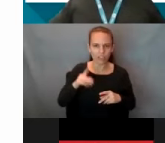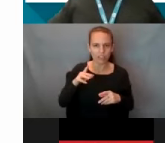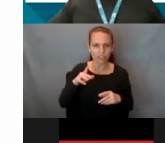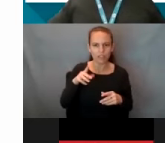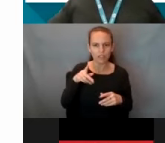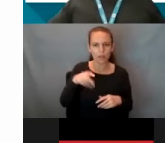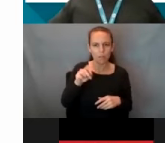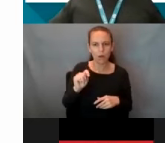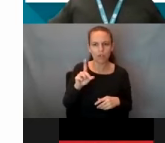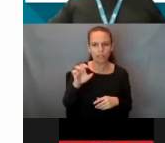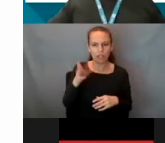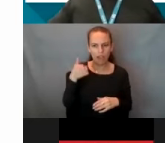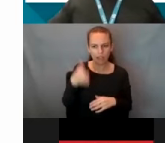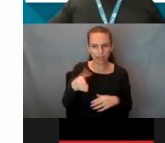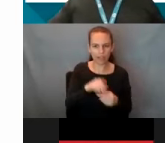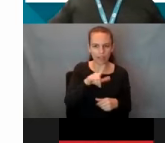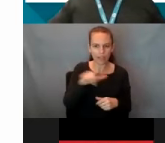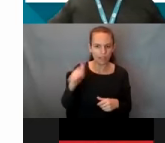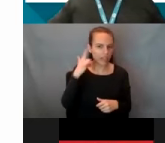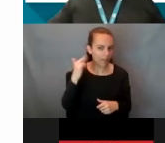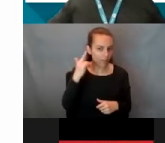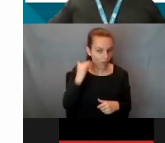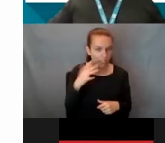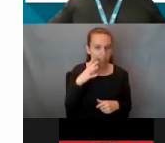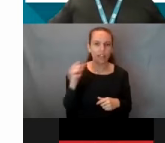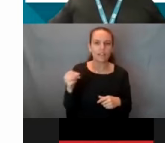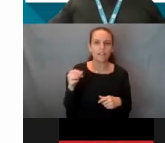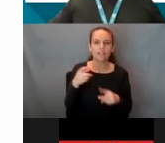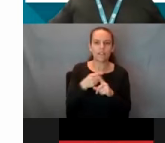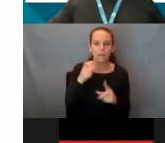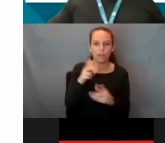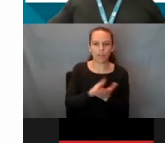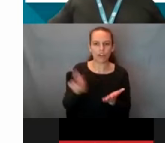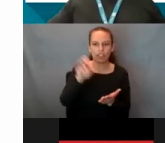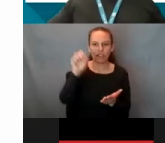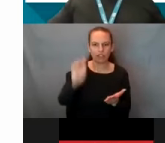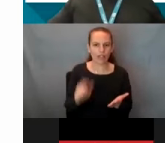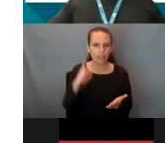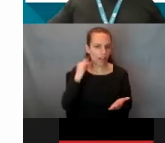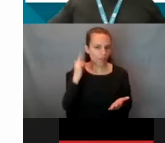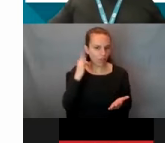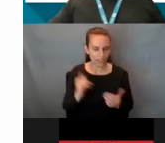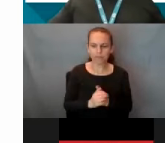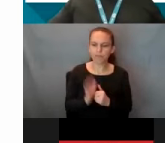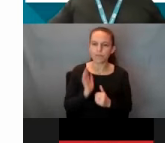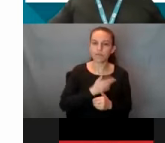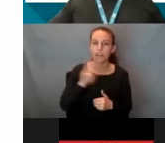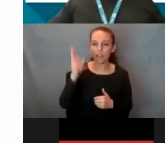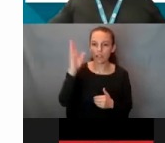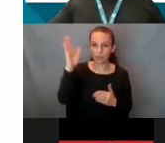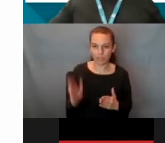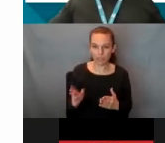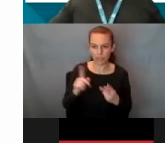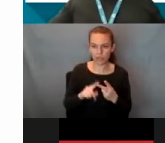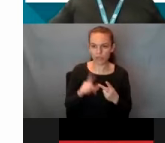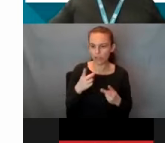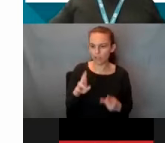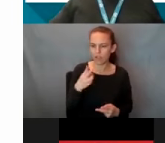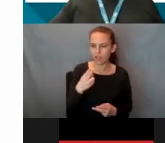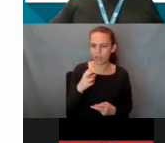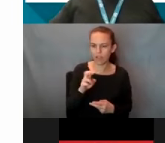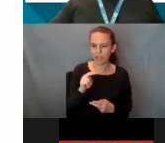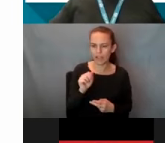California, Keck School of Medicine at the University of South California. Our second presenter will be Dr. Henao